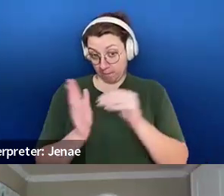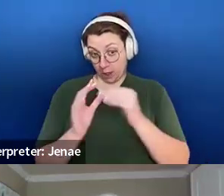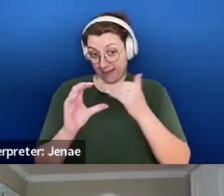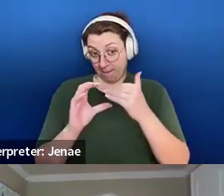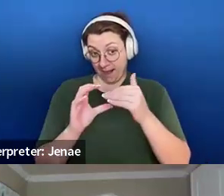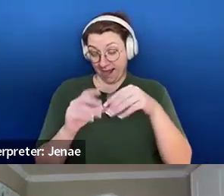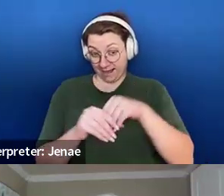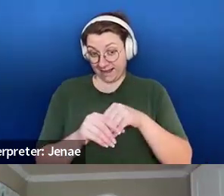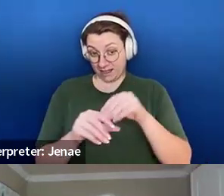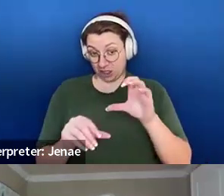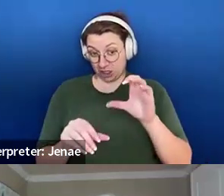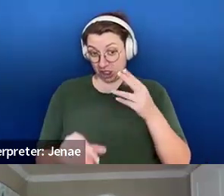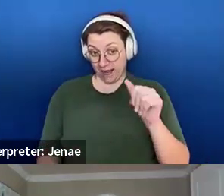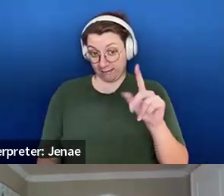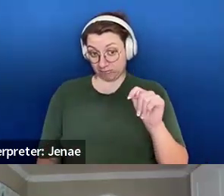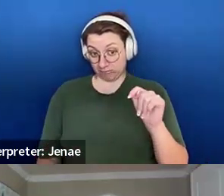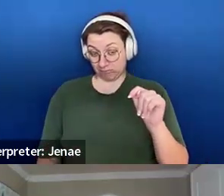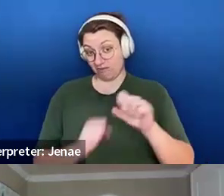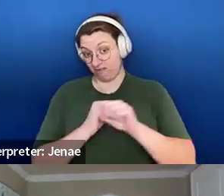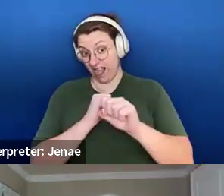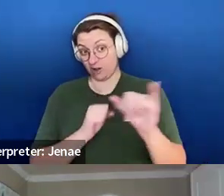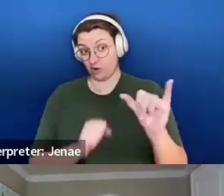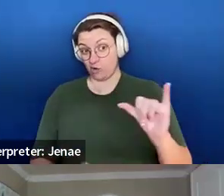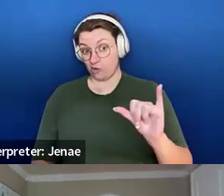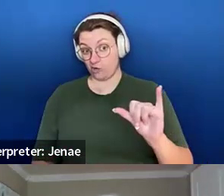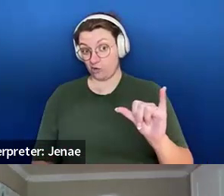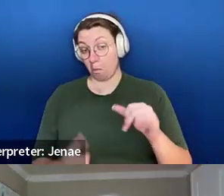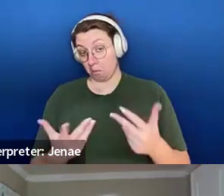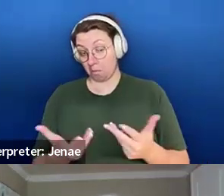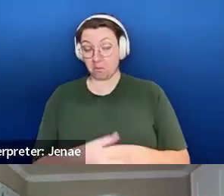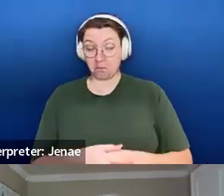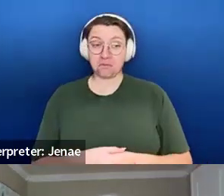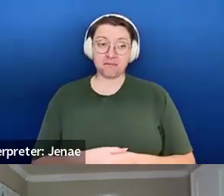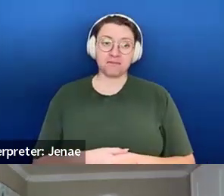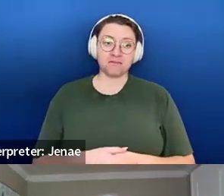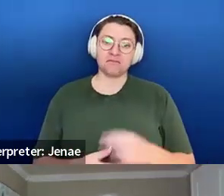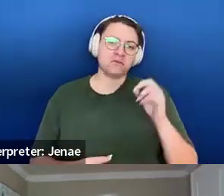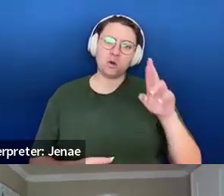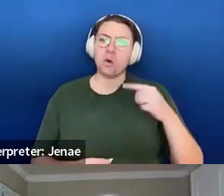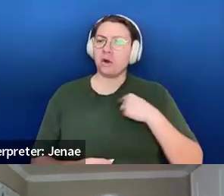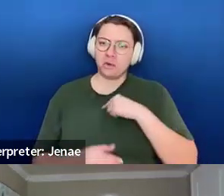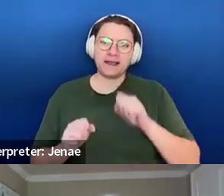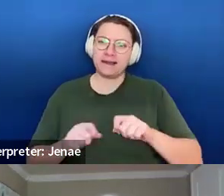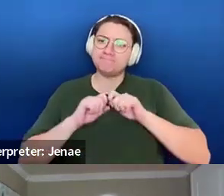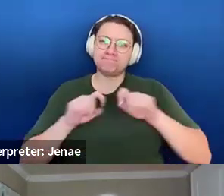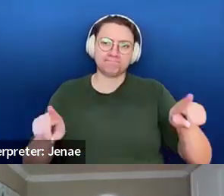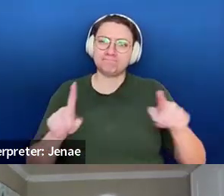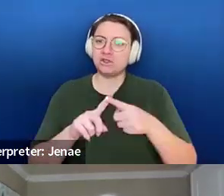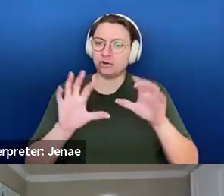chat there, and you can drop your flyer in the chat if it'll let you as well. Otherwise, we can make sure it gets shared out to the